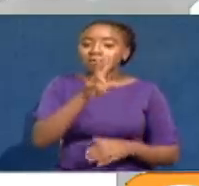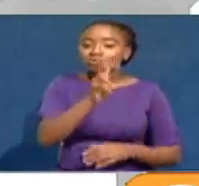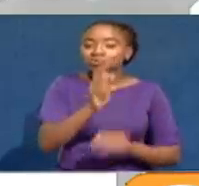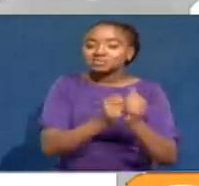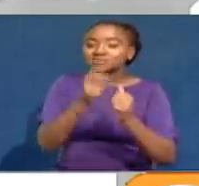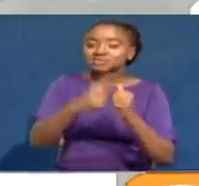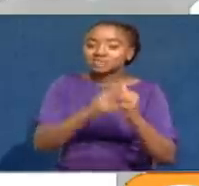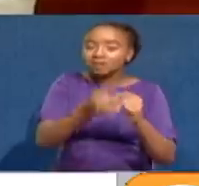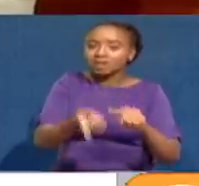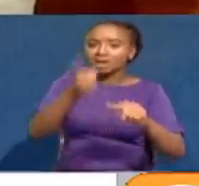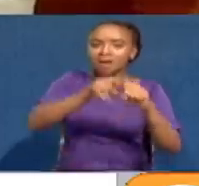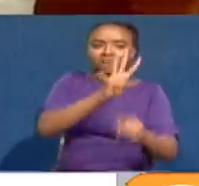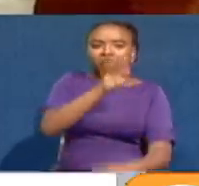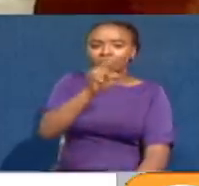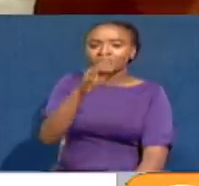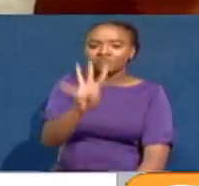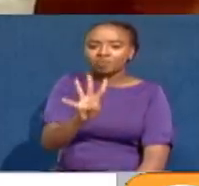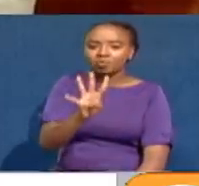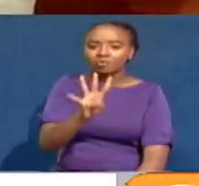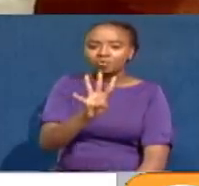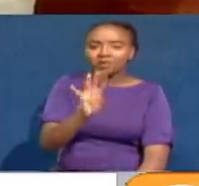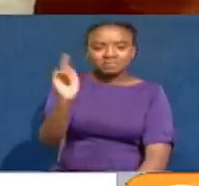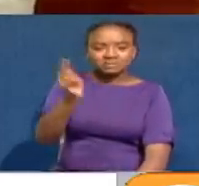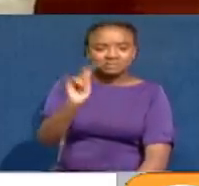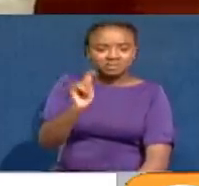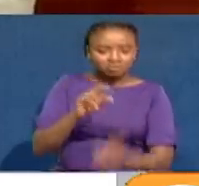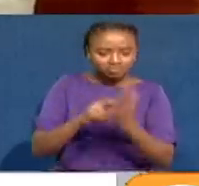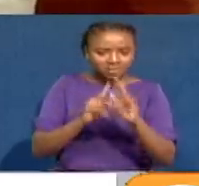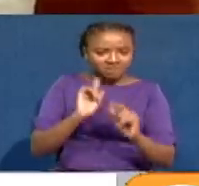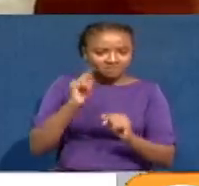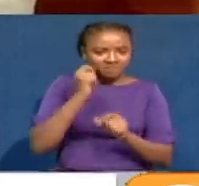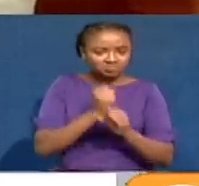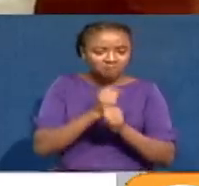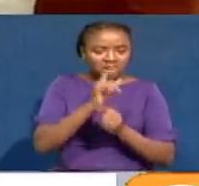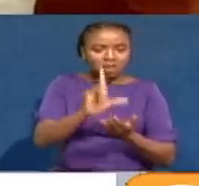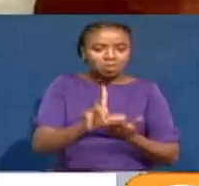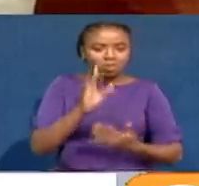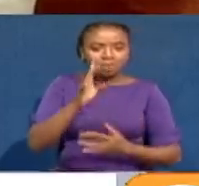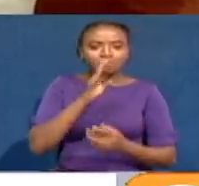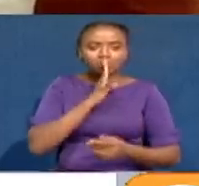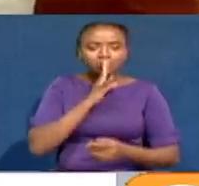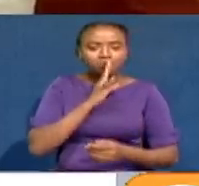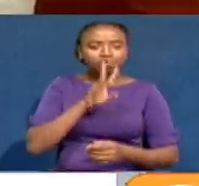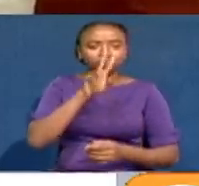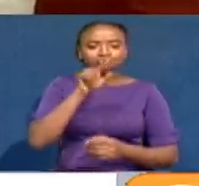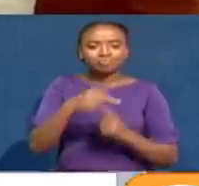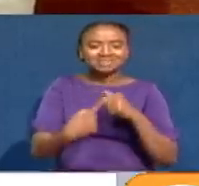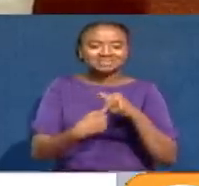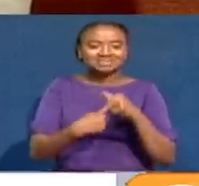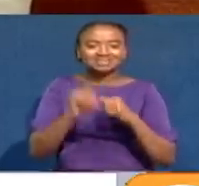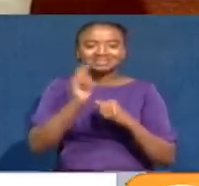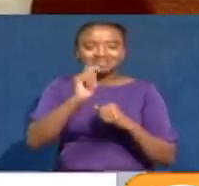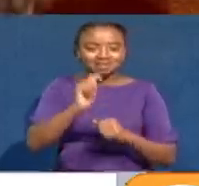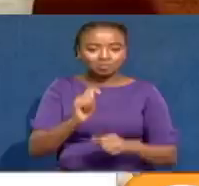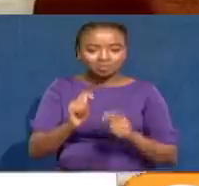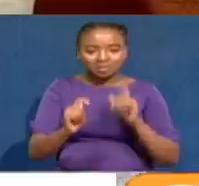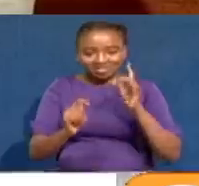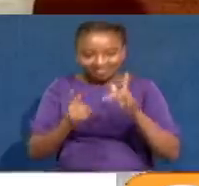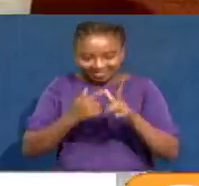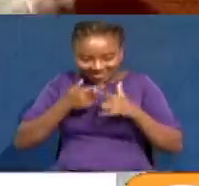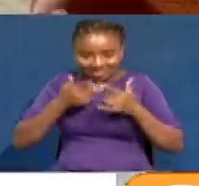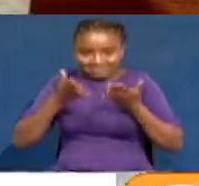84.4 trillion. And therefore, the net borrowing in the first term was just around 2.6 trillion Kenya shillings. You can